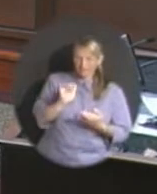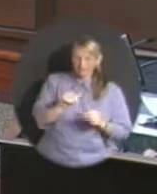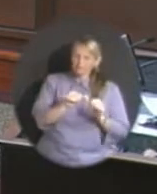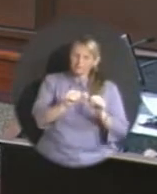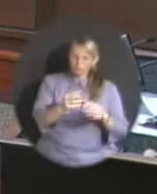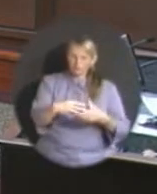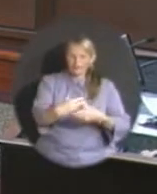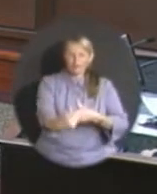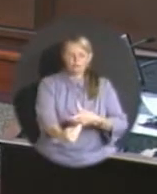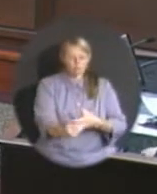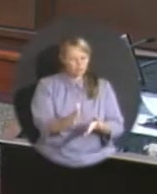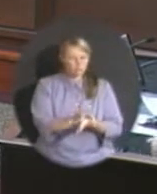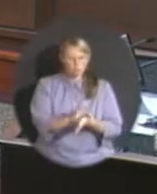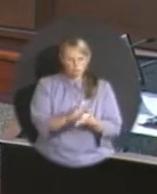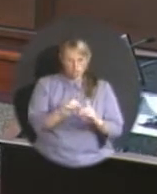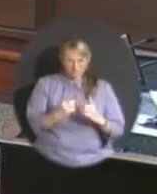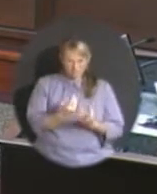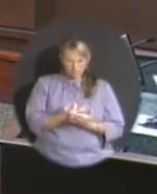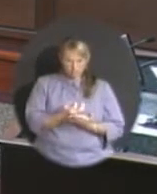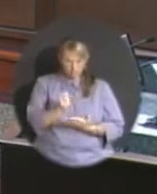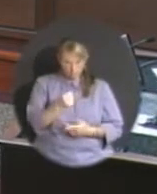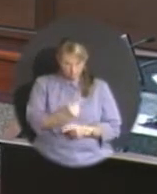Correct. Right.